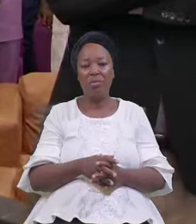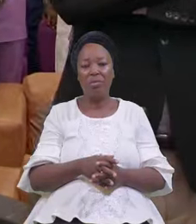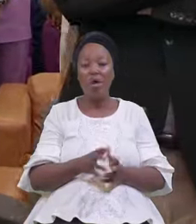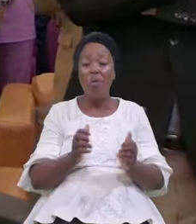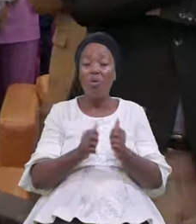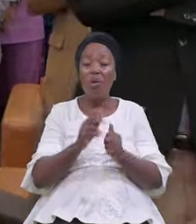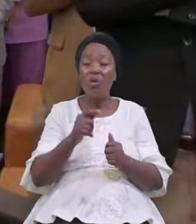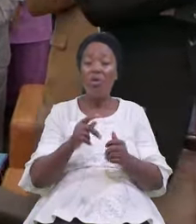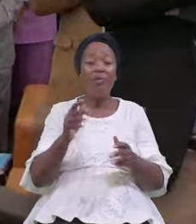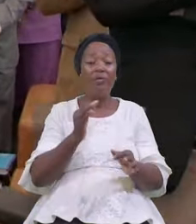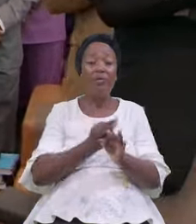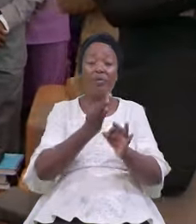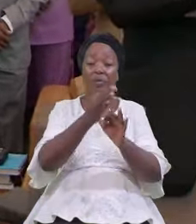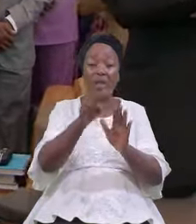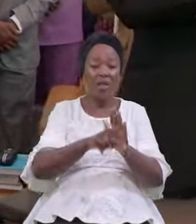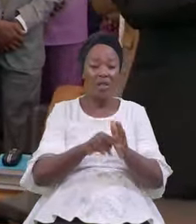Practically.